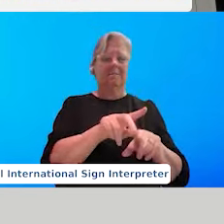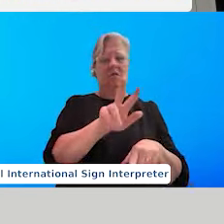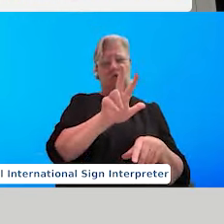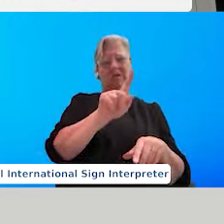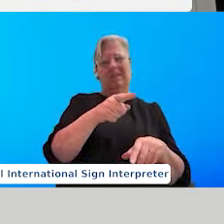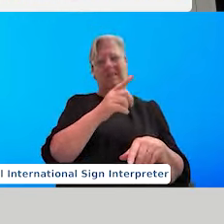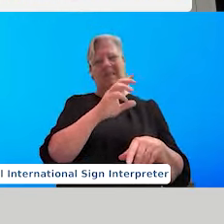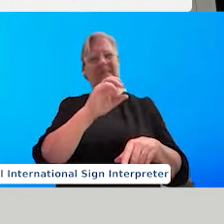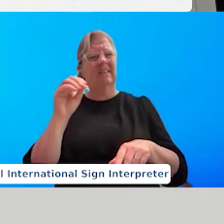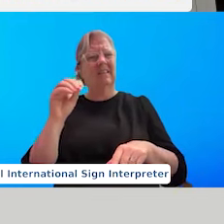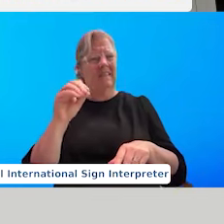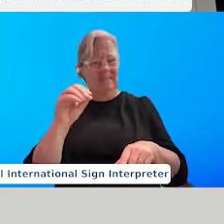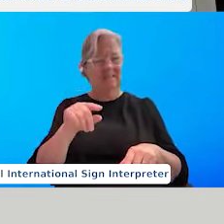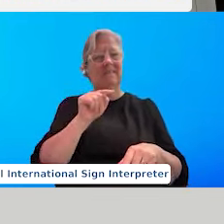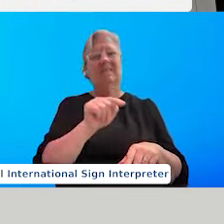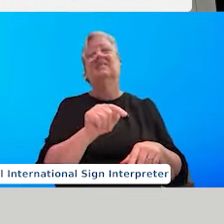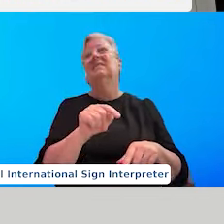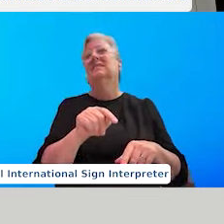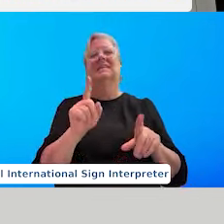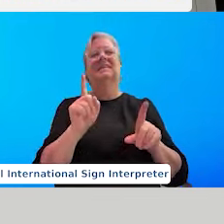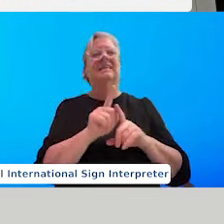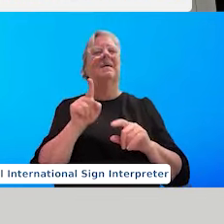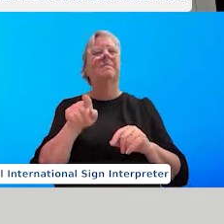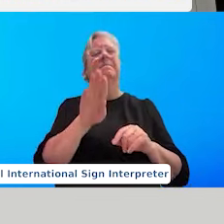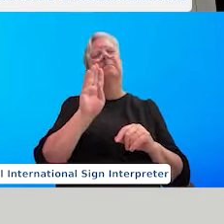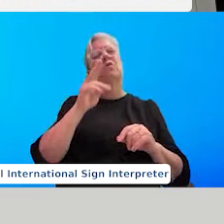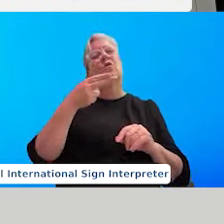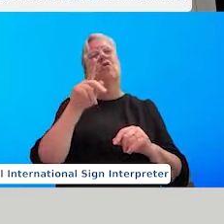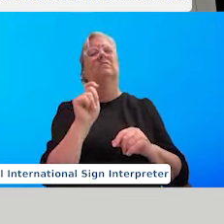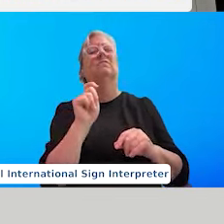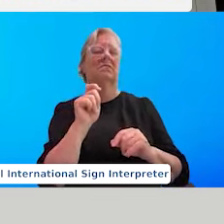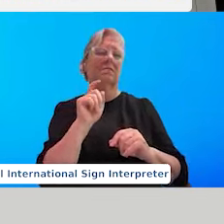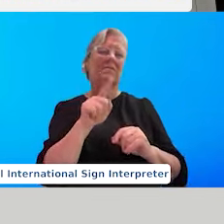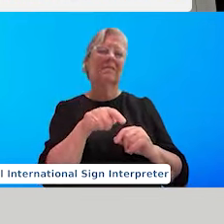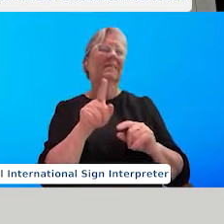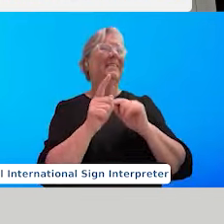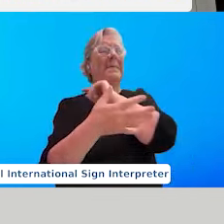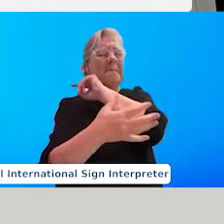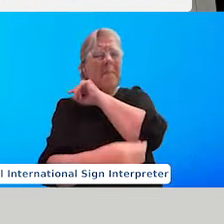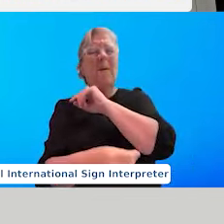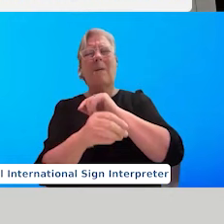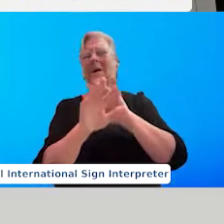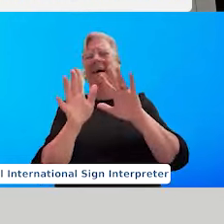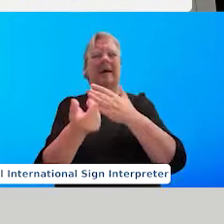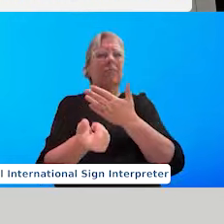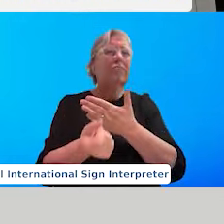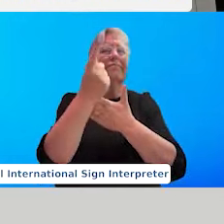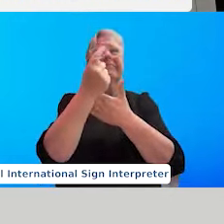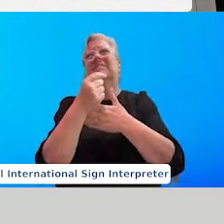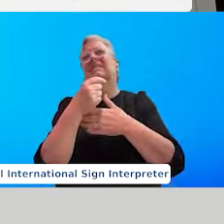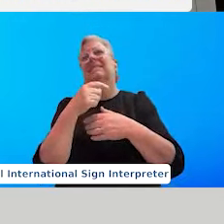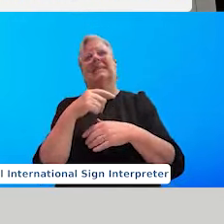we also have this, that is the pension. We also have like allowance, like the emergency, in case of an emergency, up